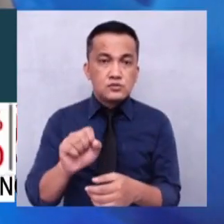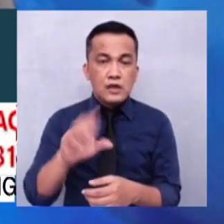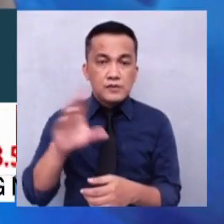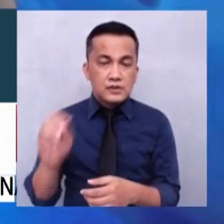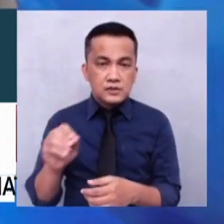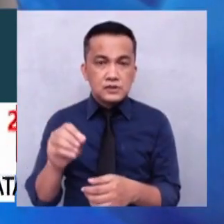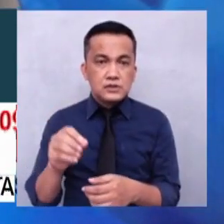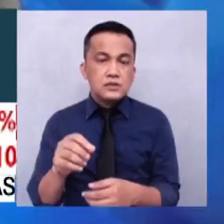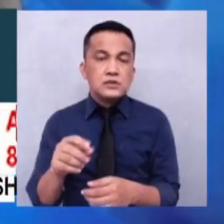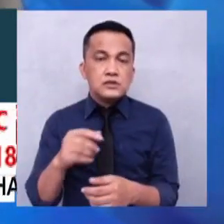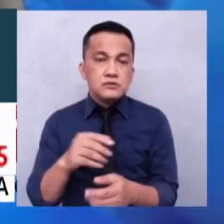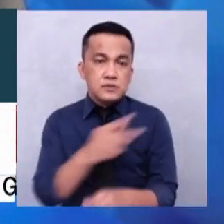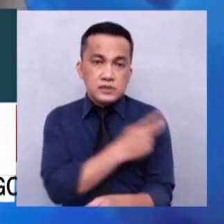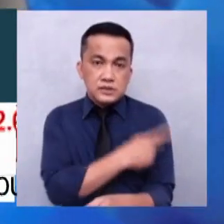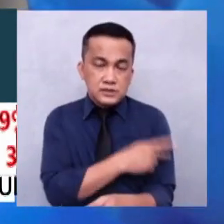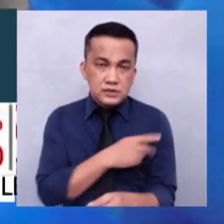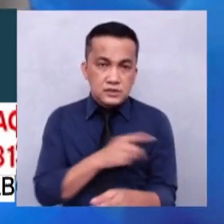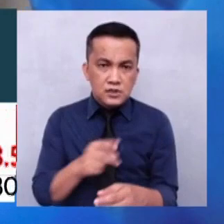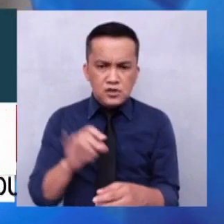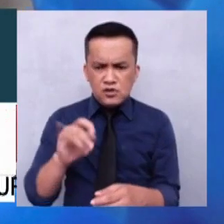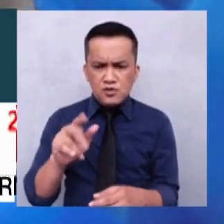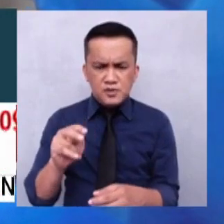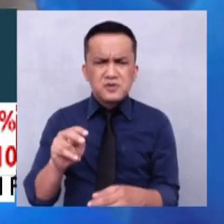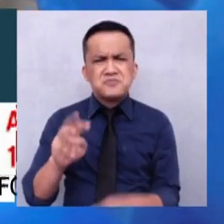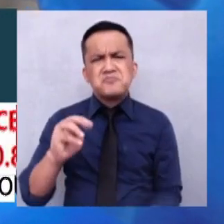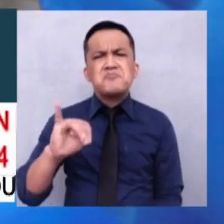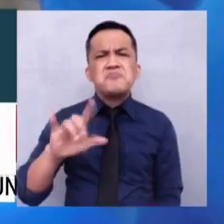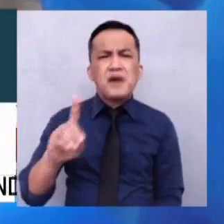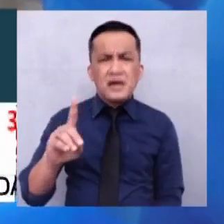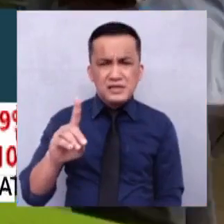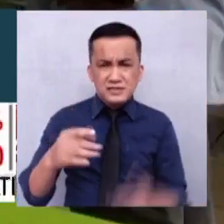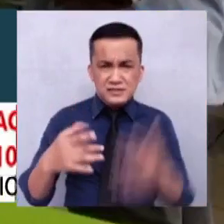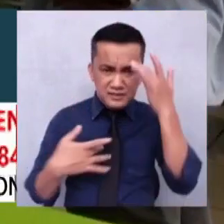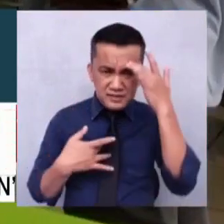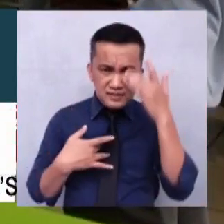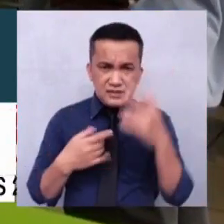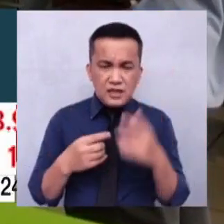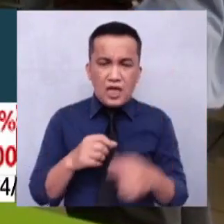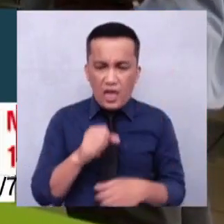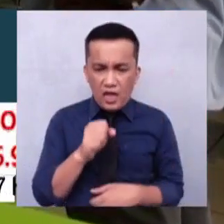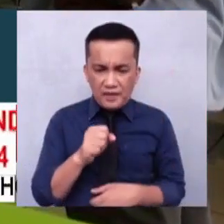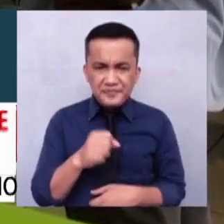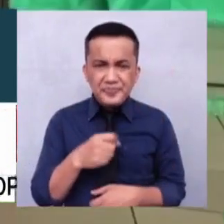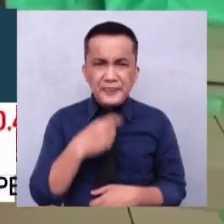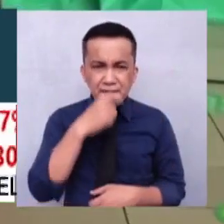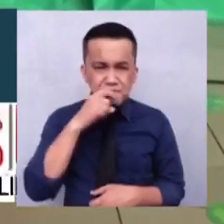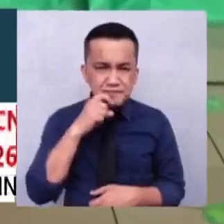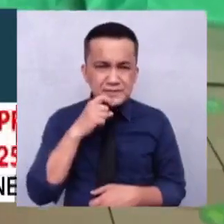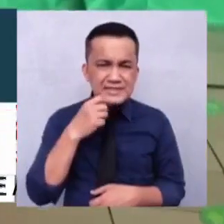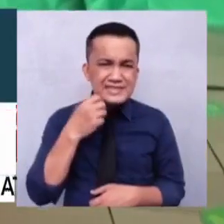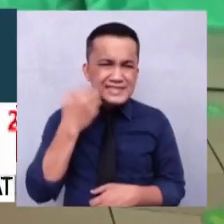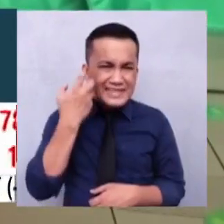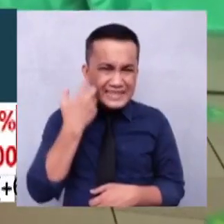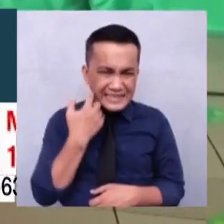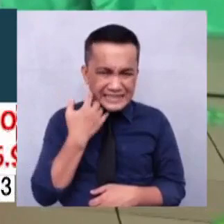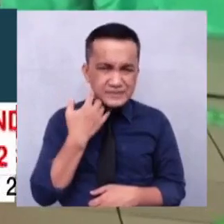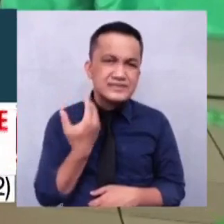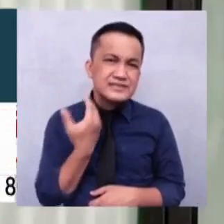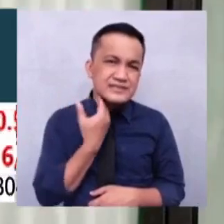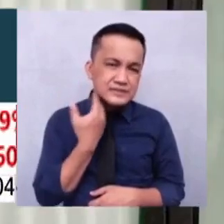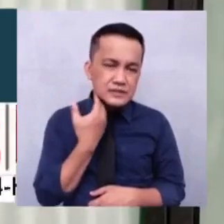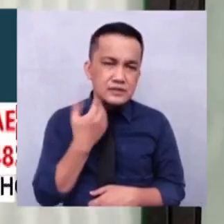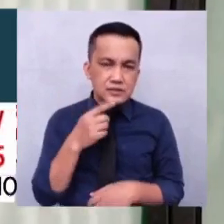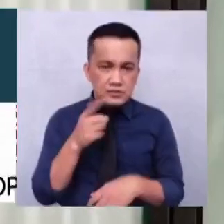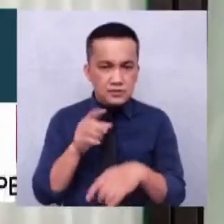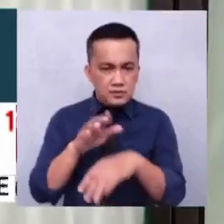Omicron appears to be producing mild symptoms, including a dry cough, fever, and night sweats, but experts have cautioned against